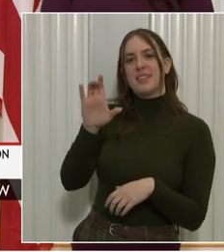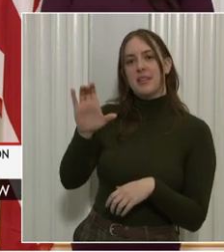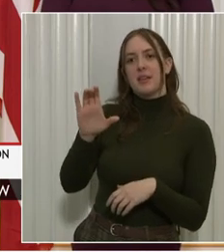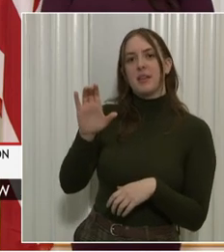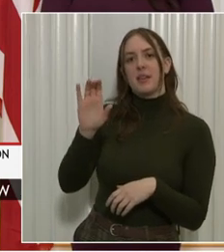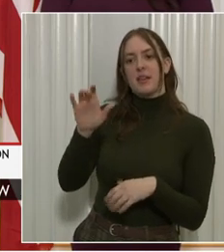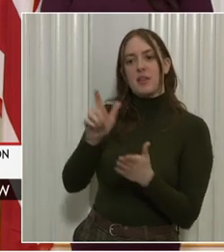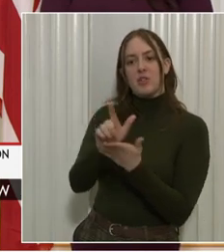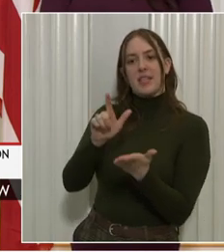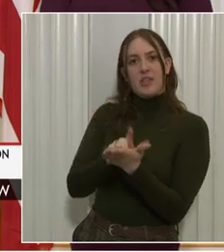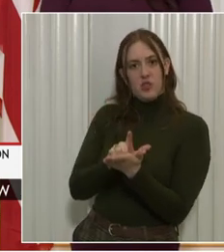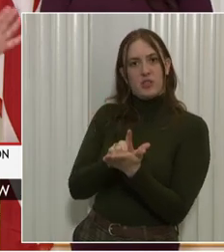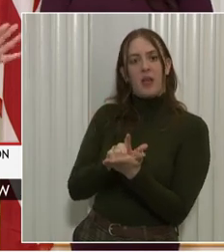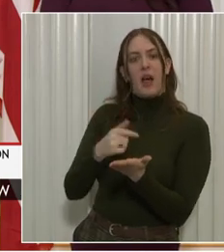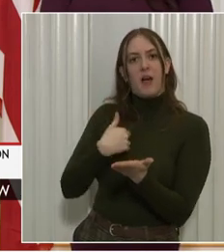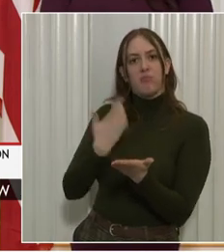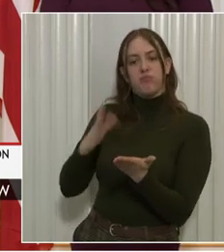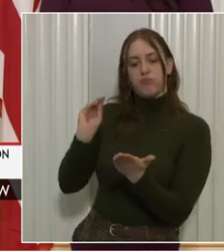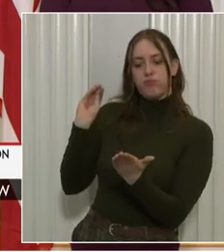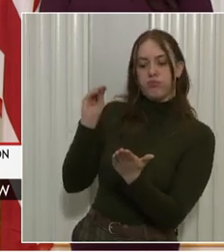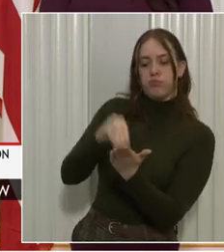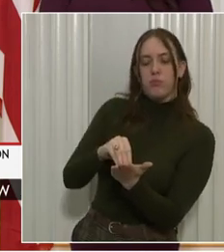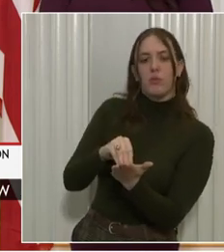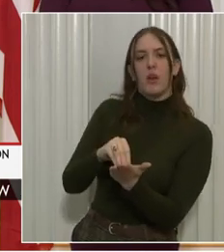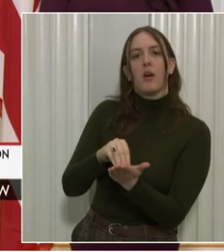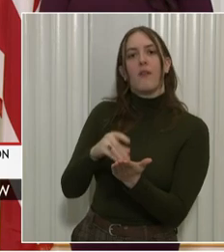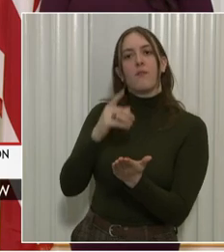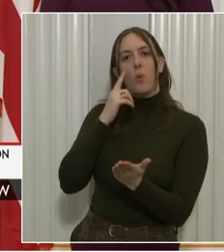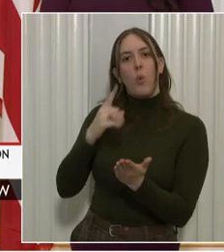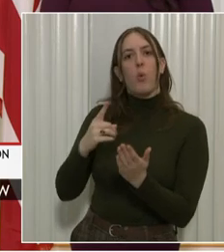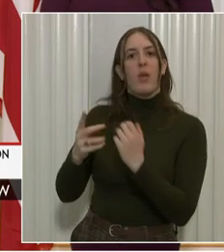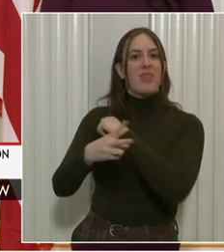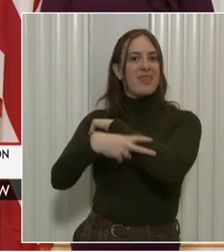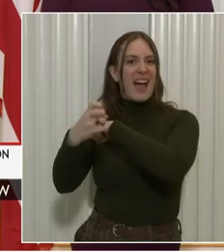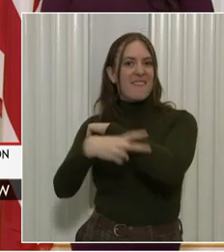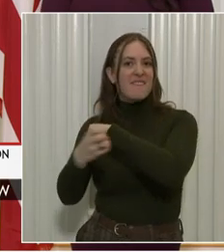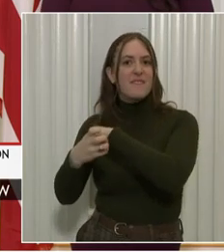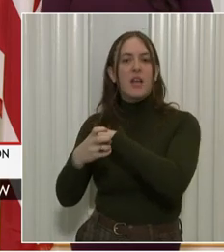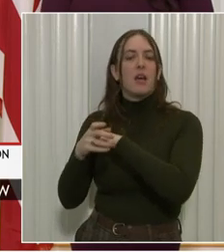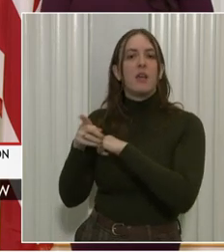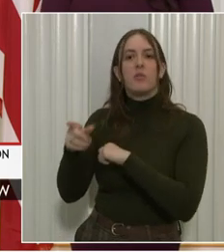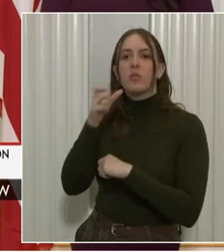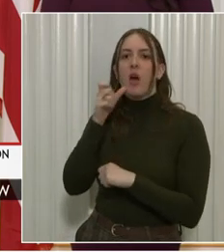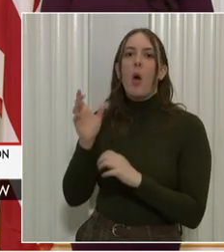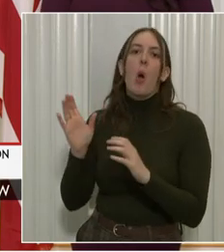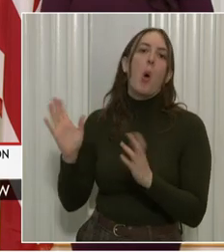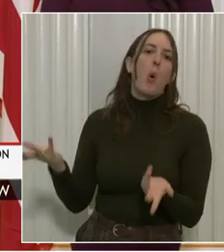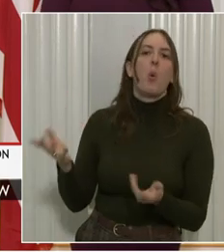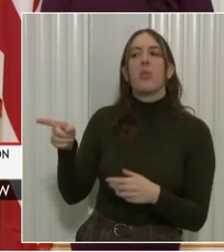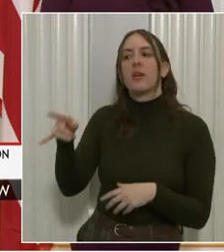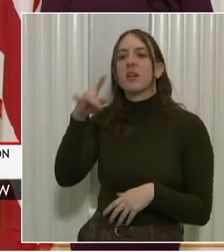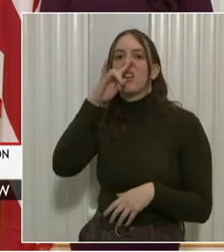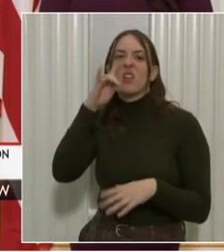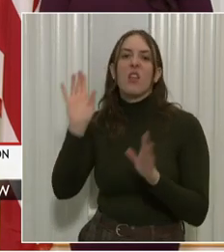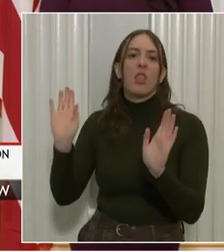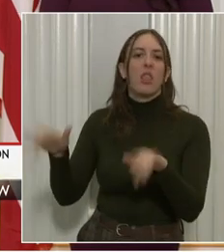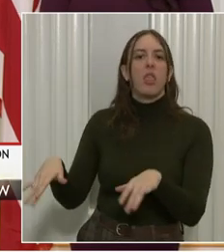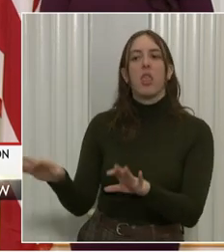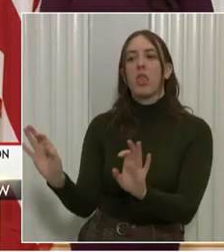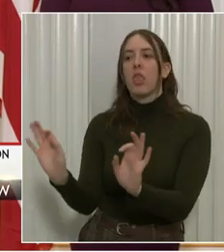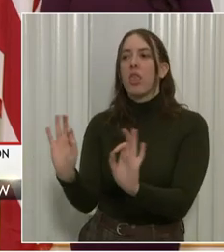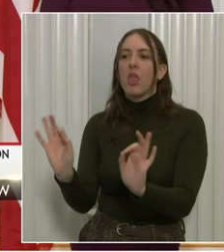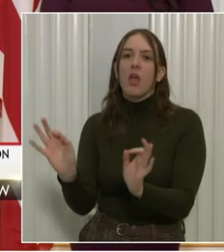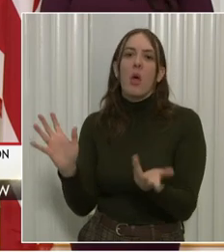it, we never did, the police never did, treating it like kids, like, I don't know,